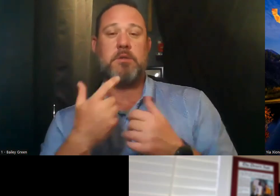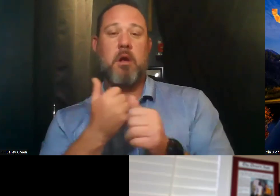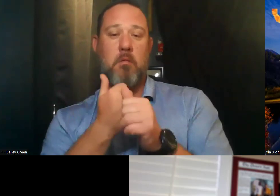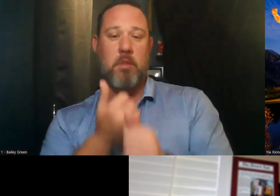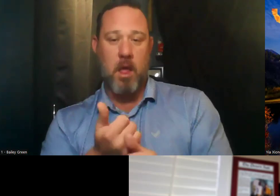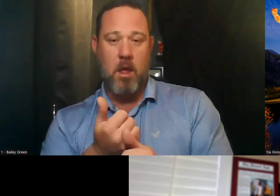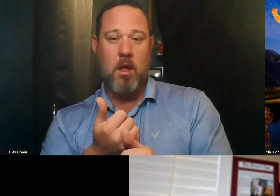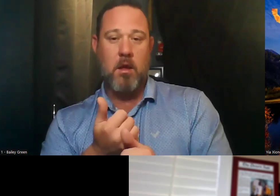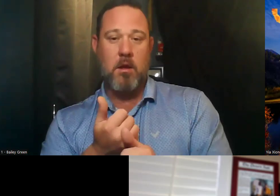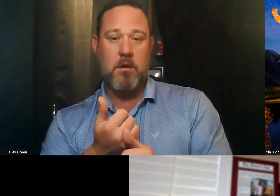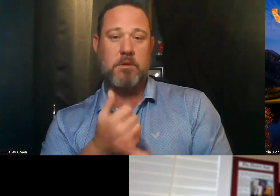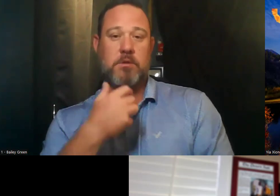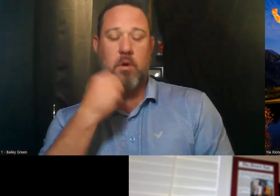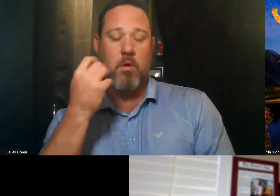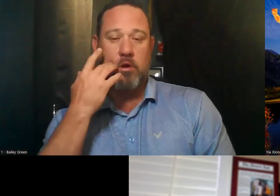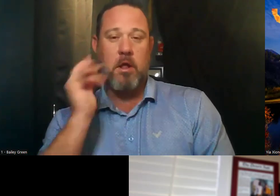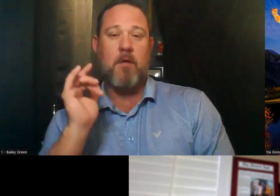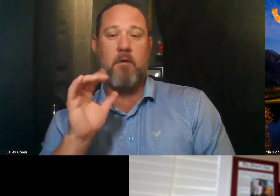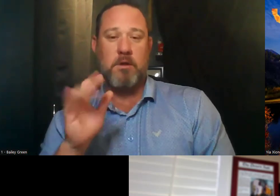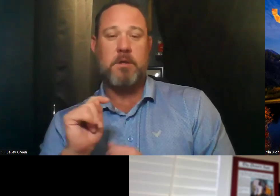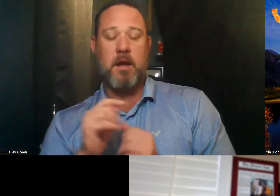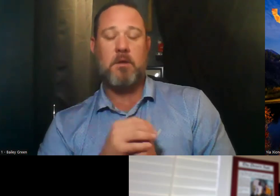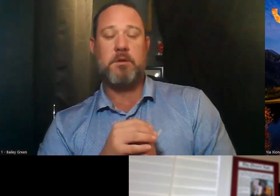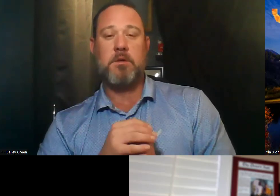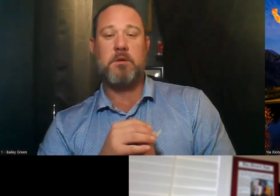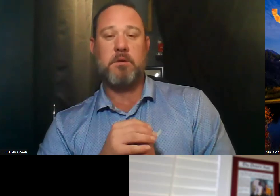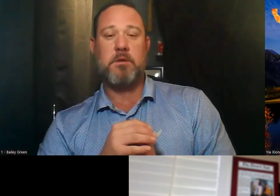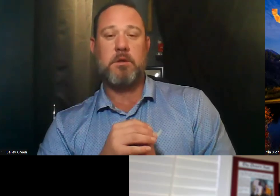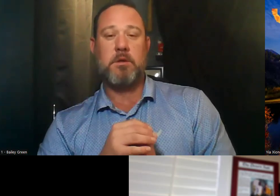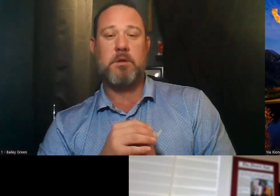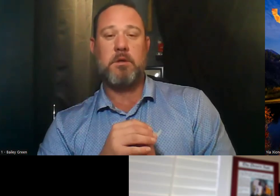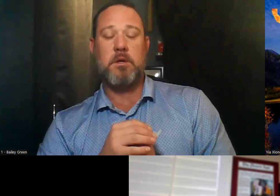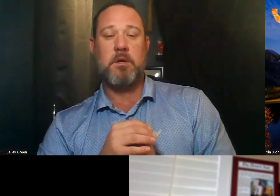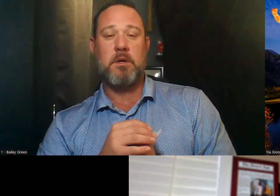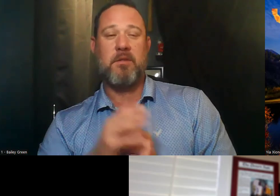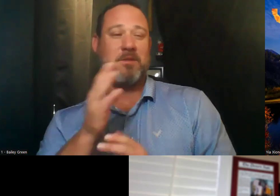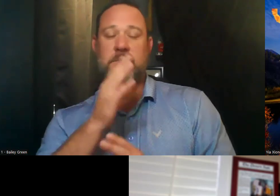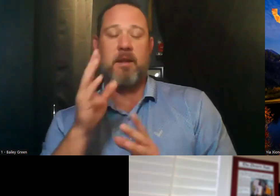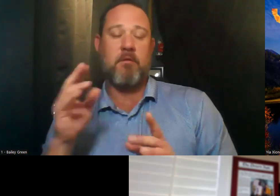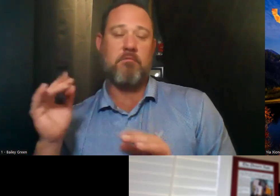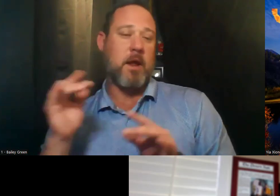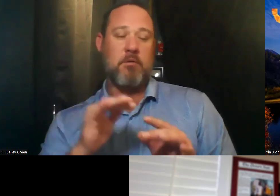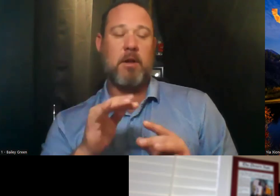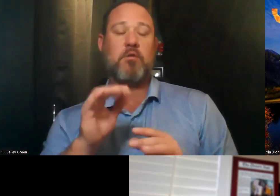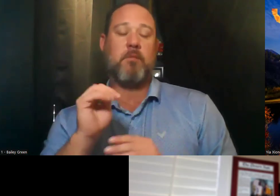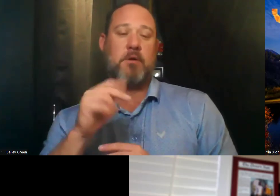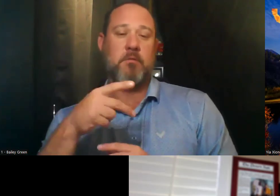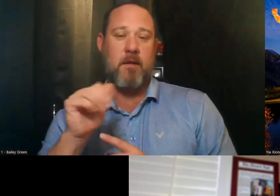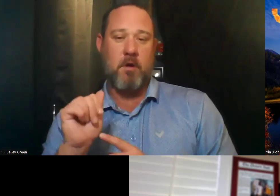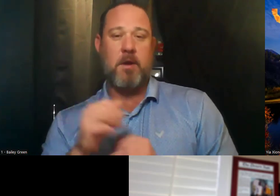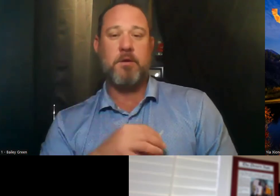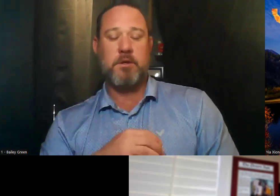with the Older Californians Act. And somehow that's never migrated over to the master plan for